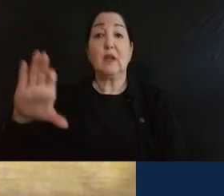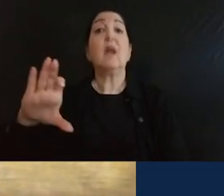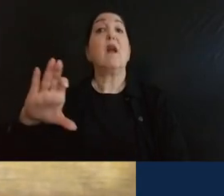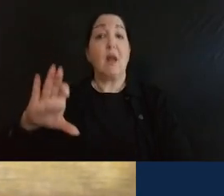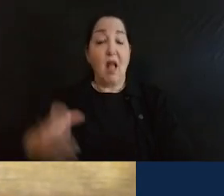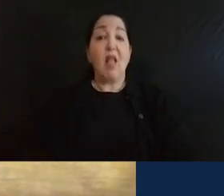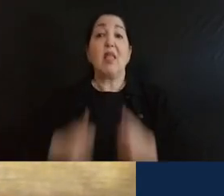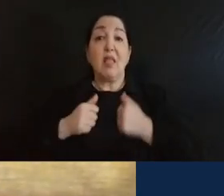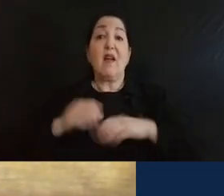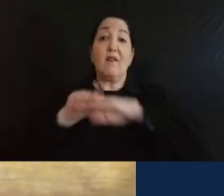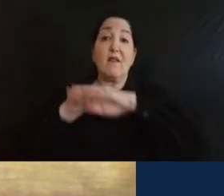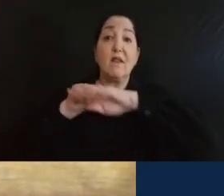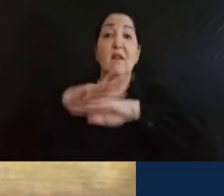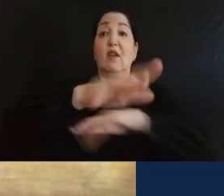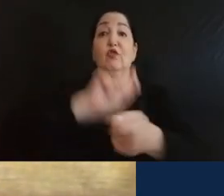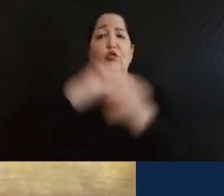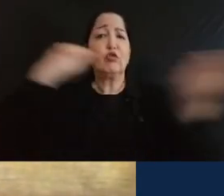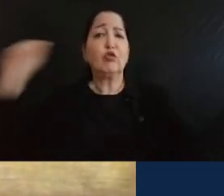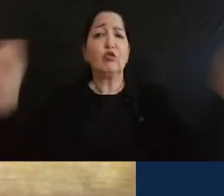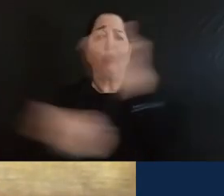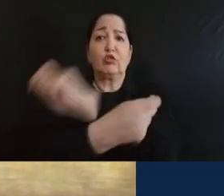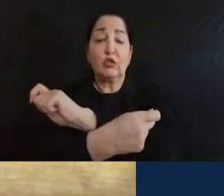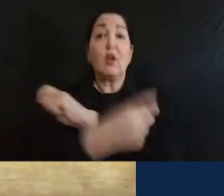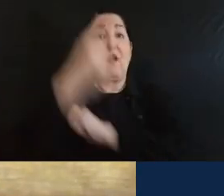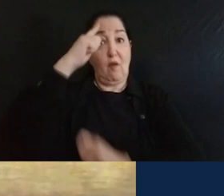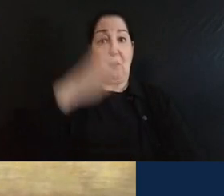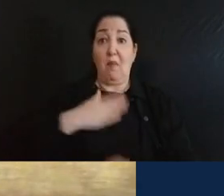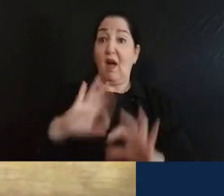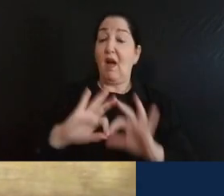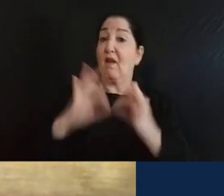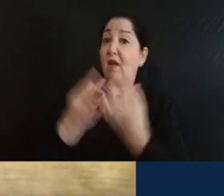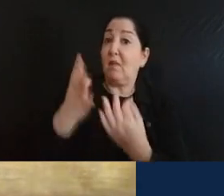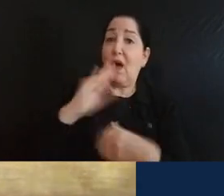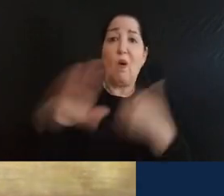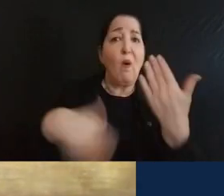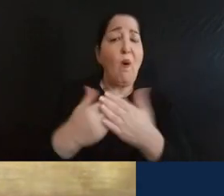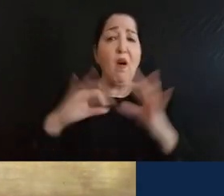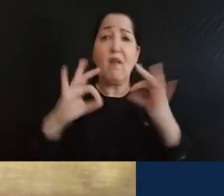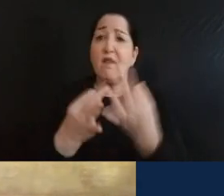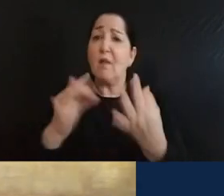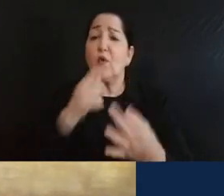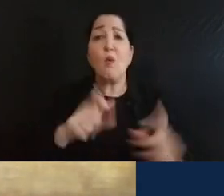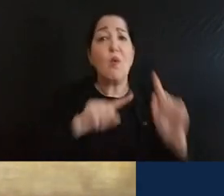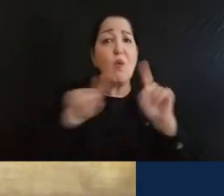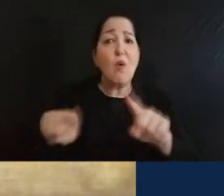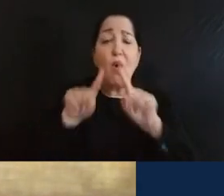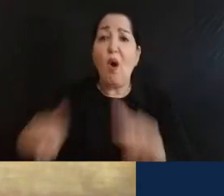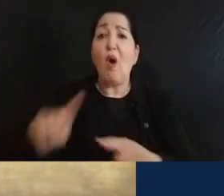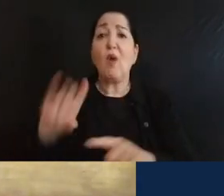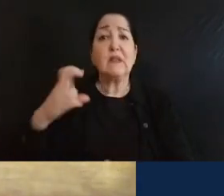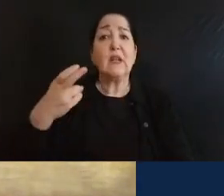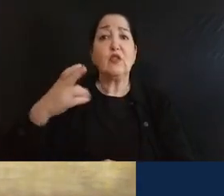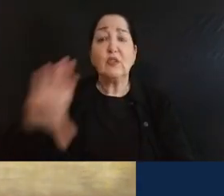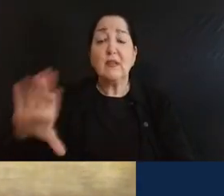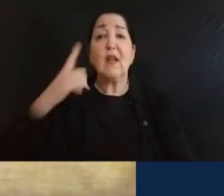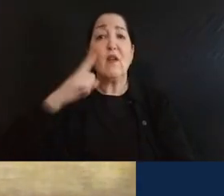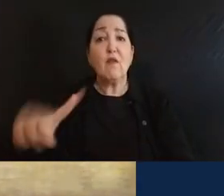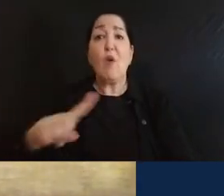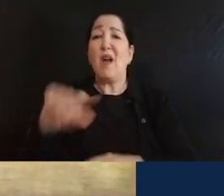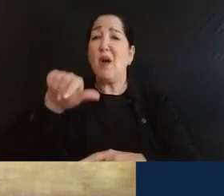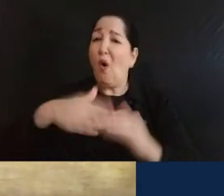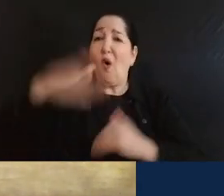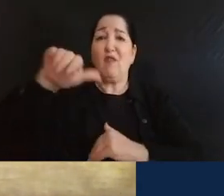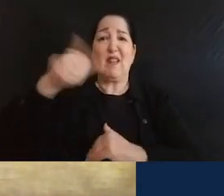CHC really transforms lives. It did for my family, and CHC does this for tens of thousands